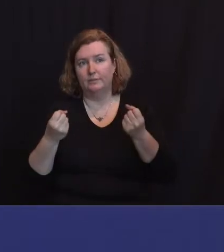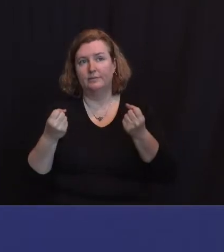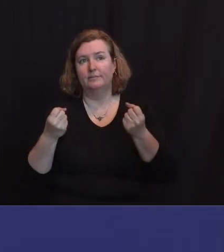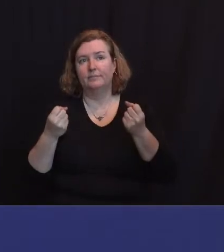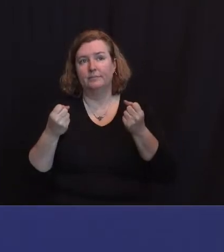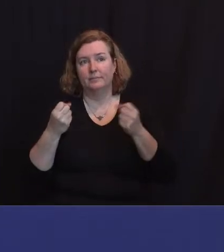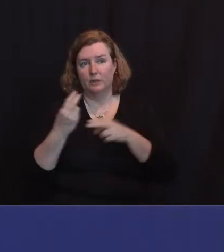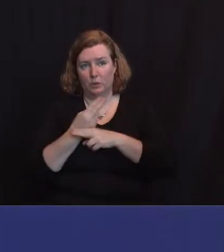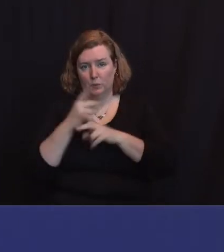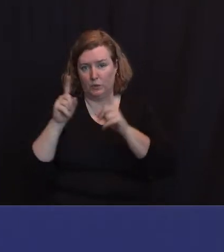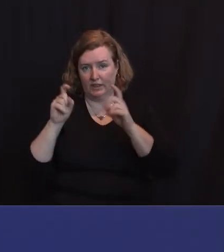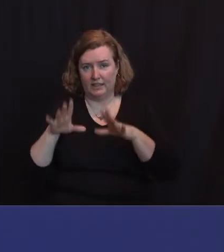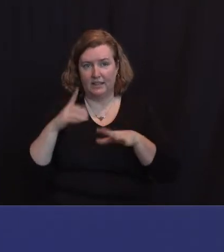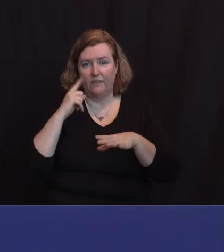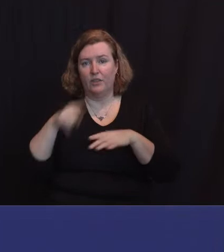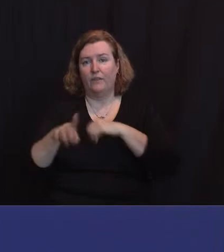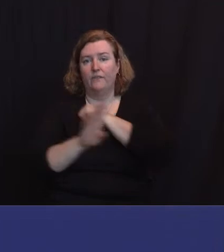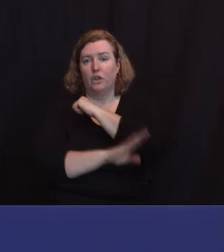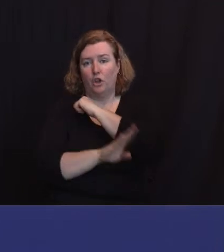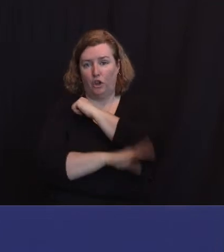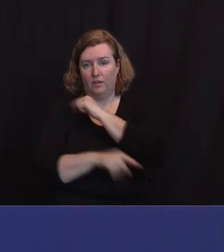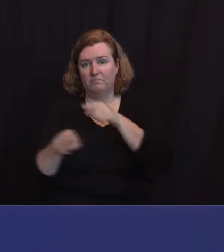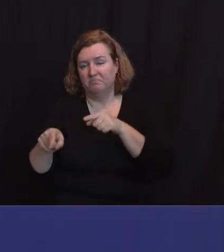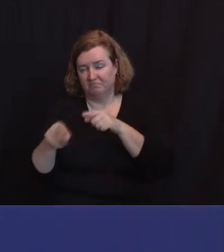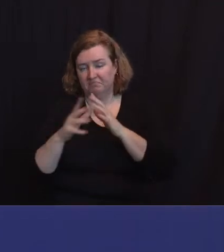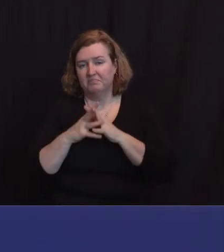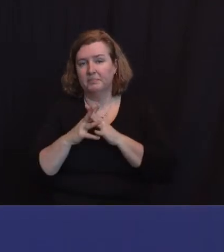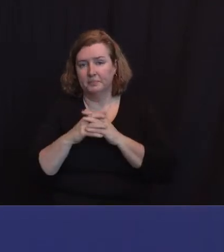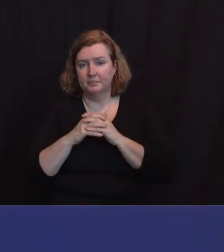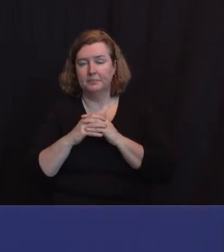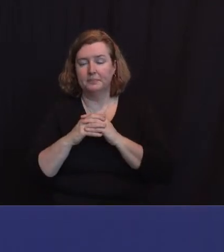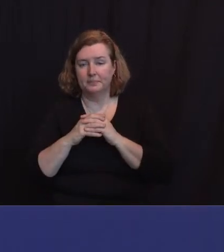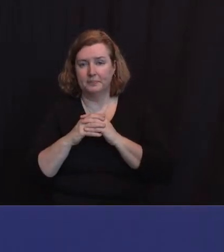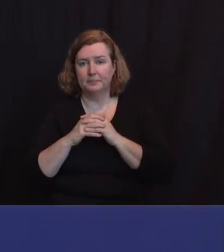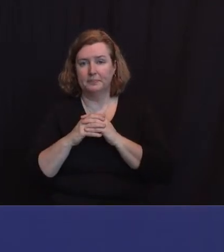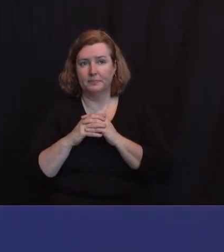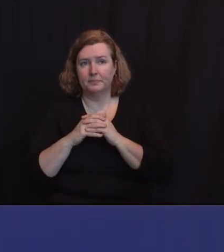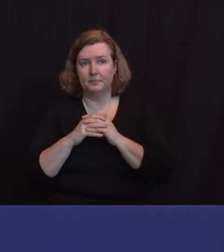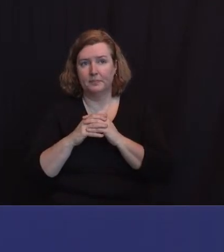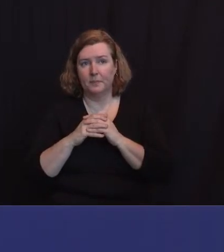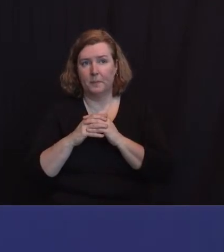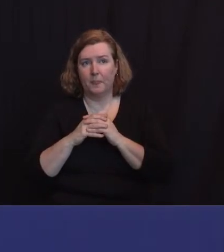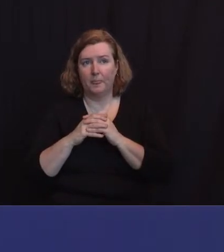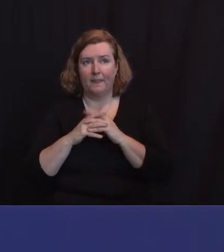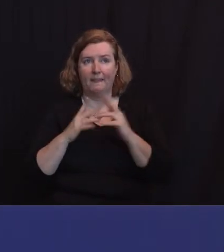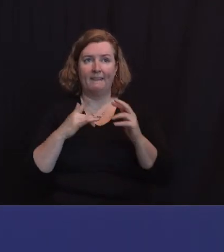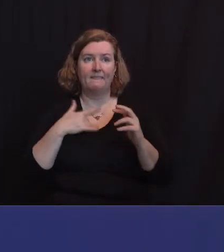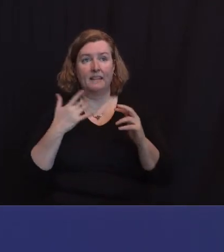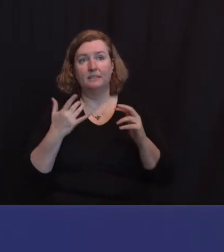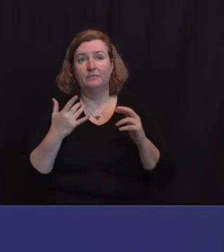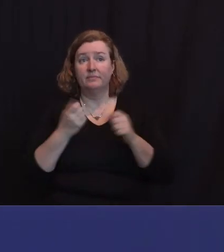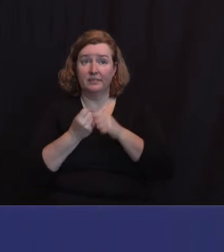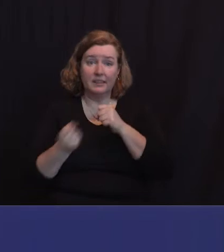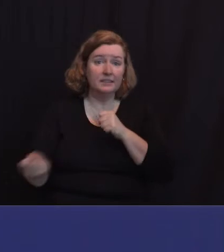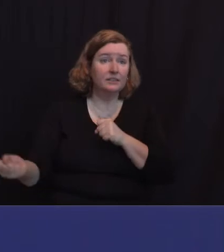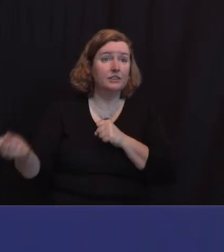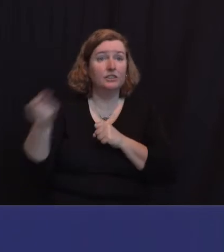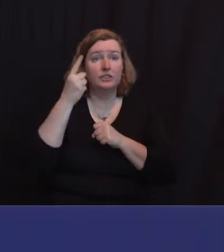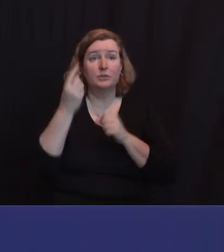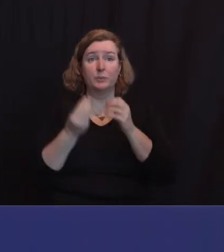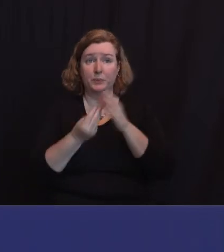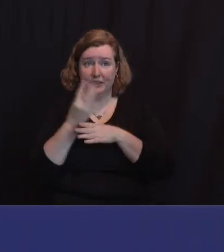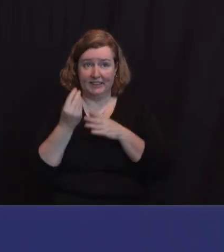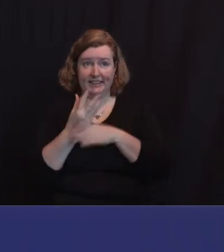say this, because it's a 1 year, I would fully expect that the spring assessments next year will come back in.